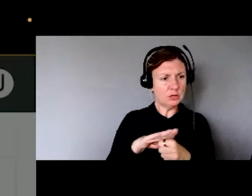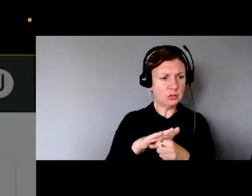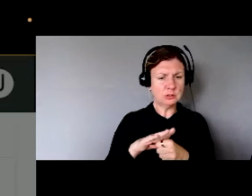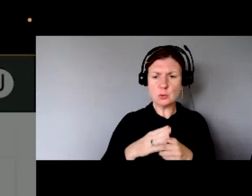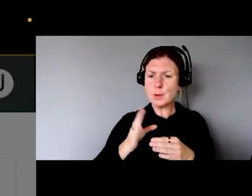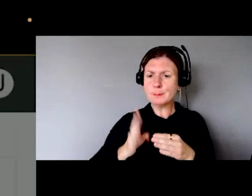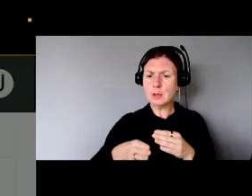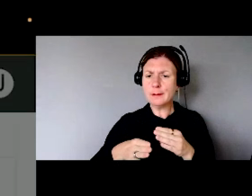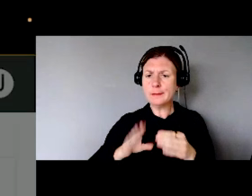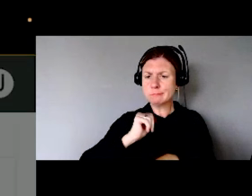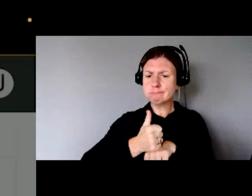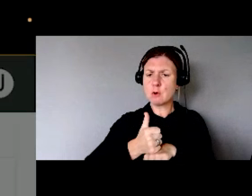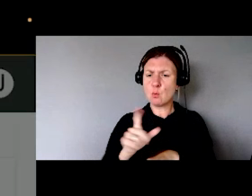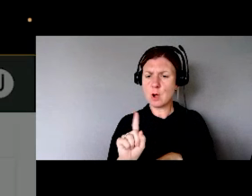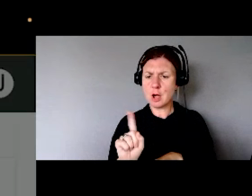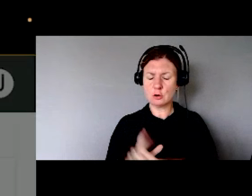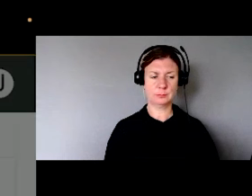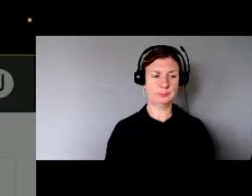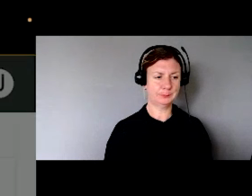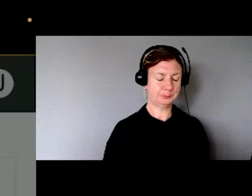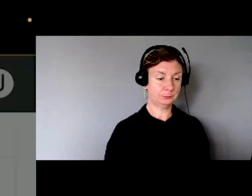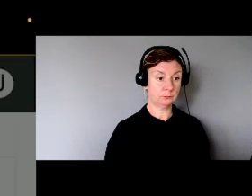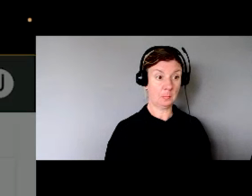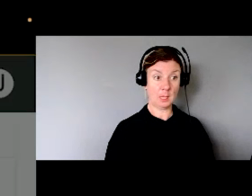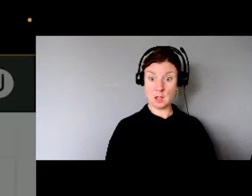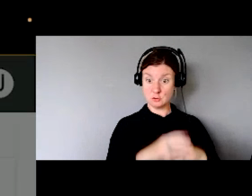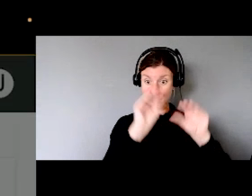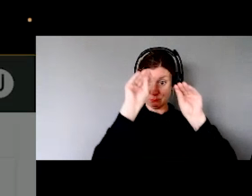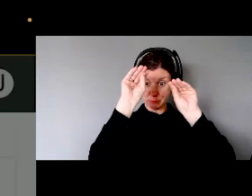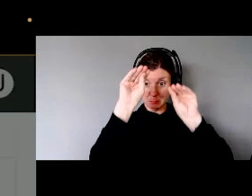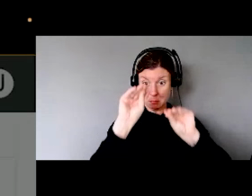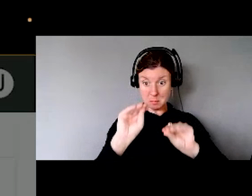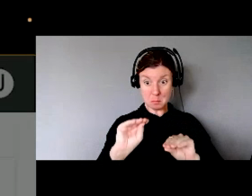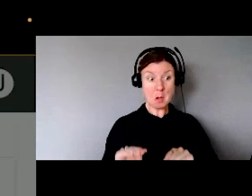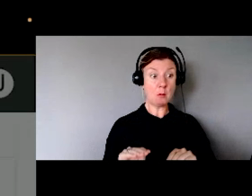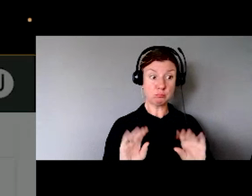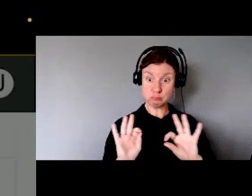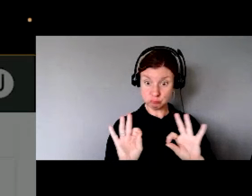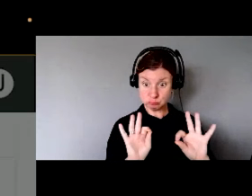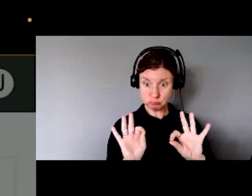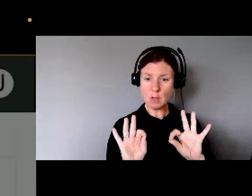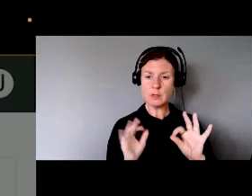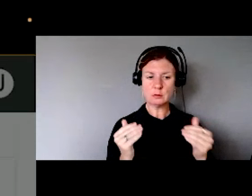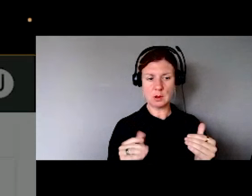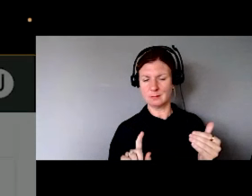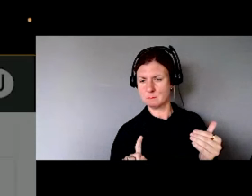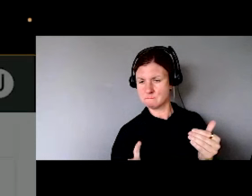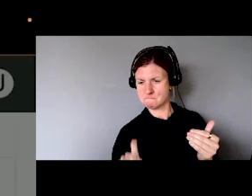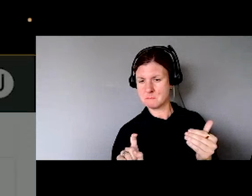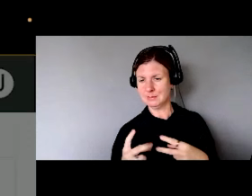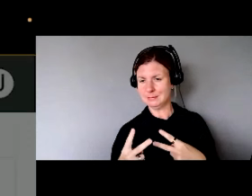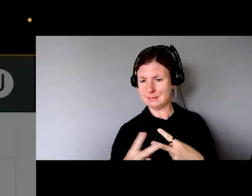completed. When you have finished including all of the details, make sure you click Save to save all